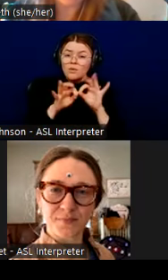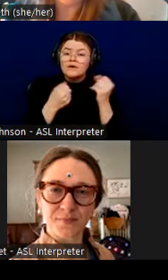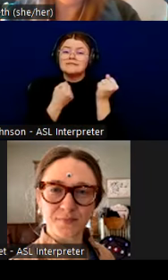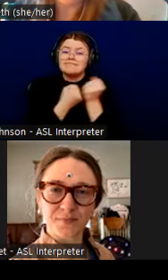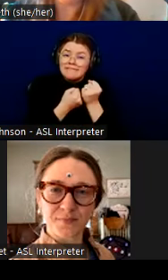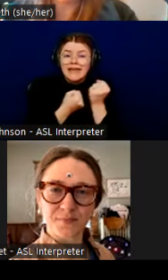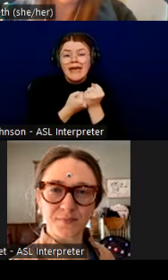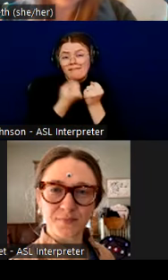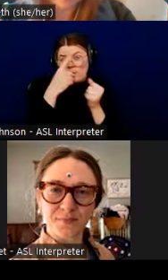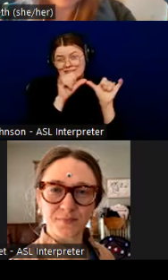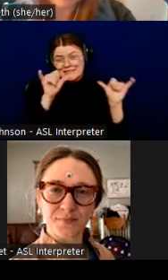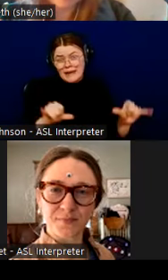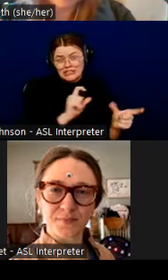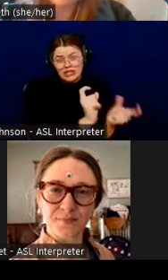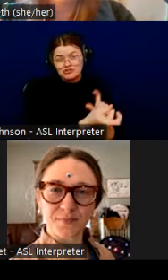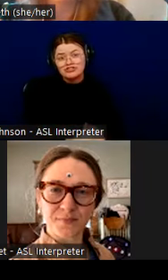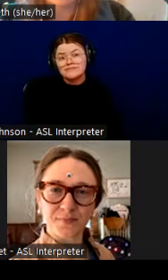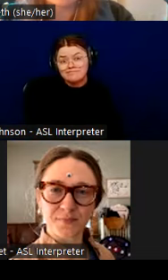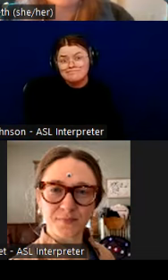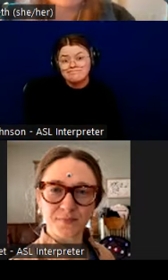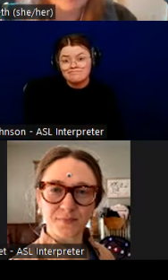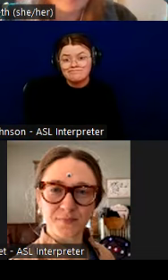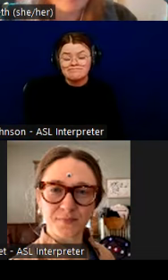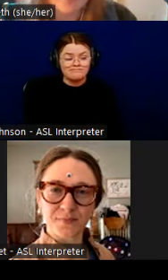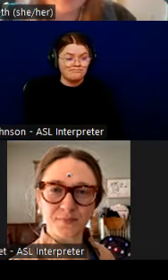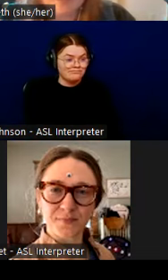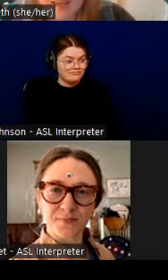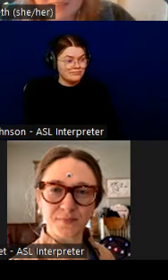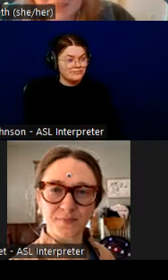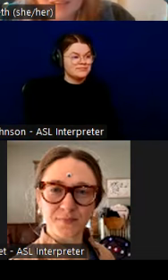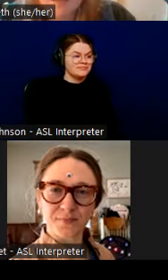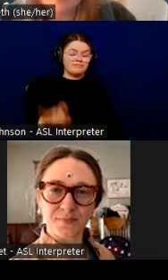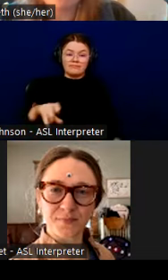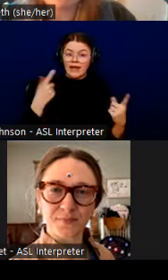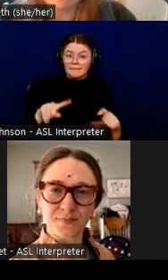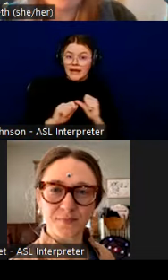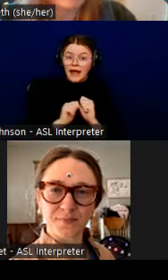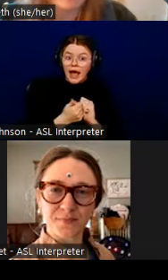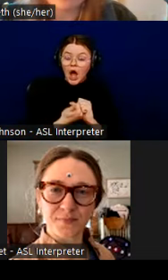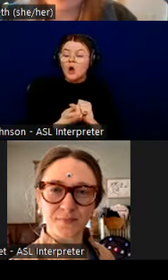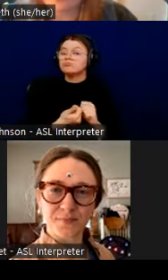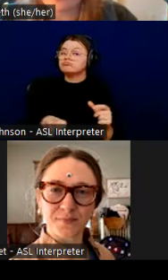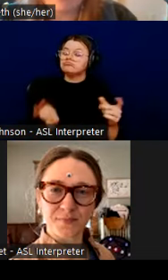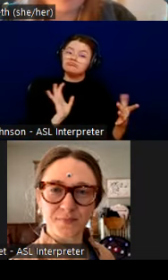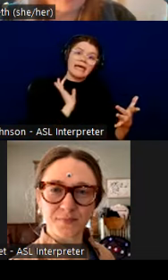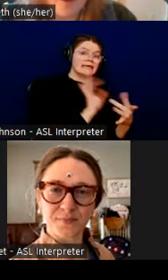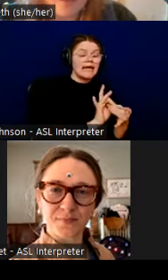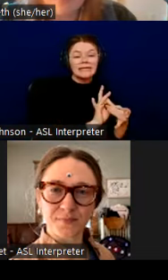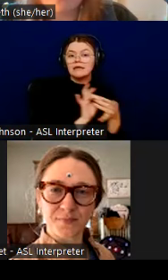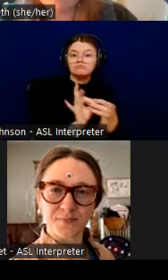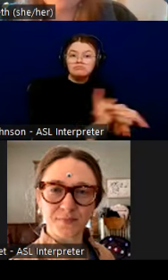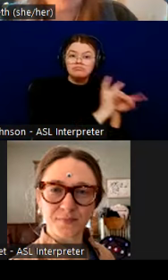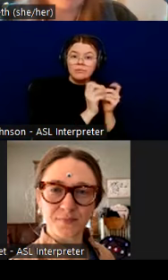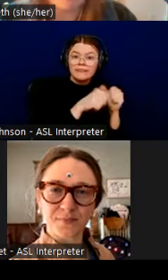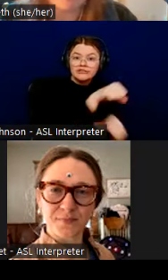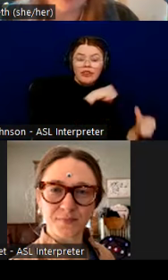systemic change. Let's do that. We do this by getting connected. We learn our community's